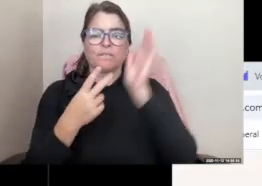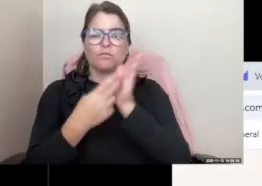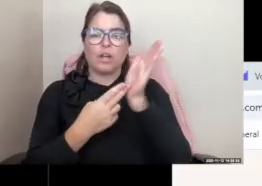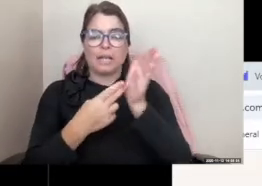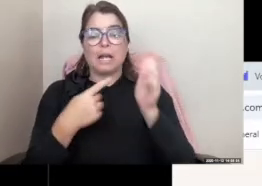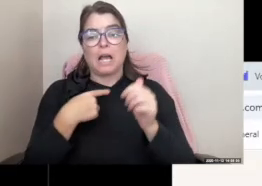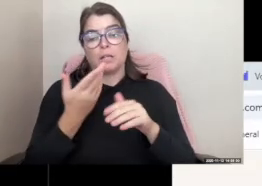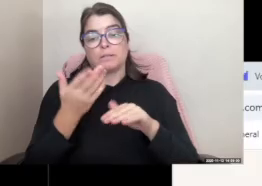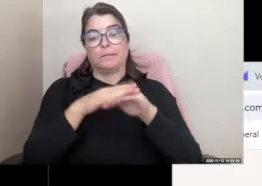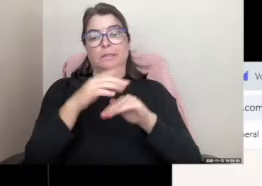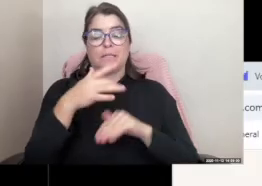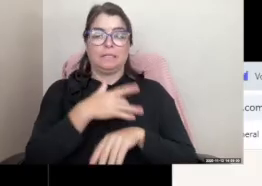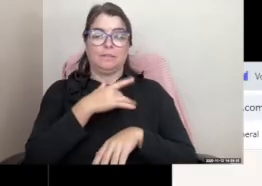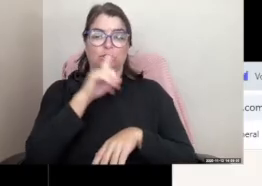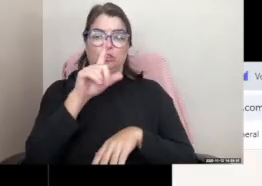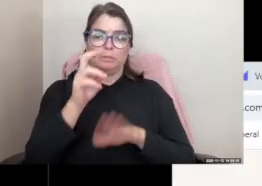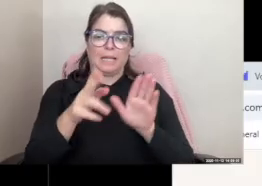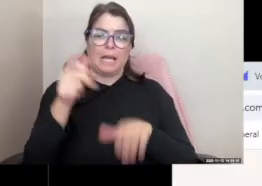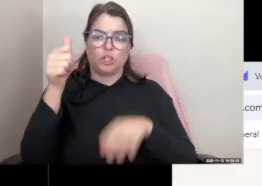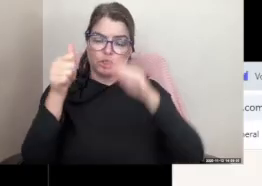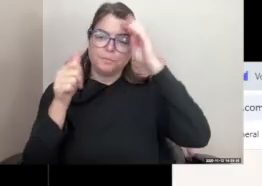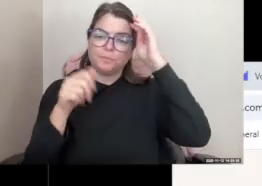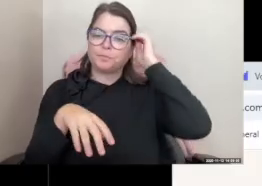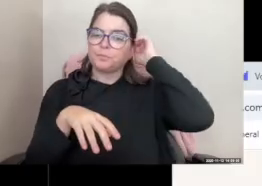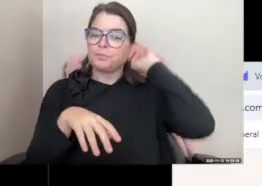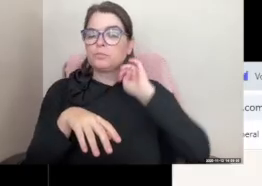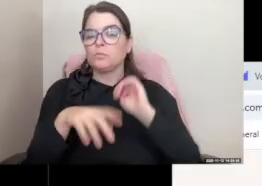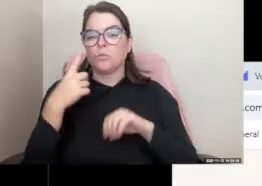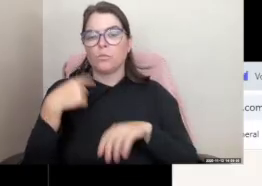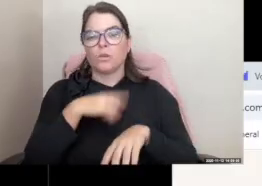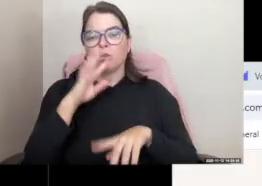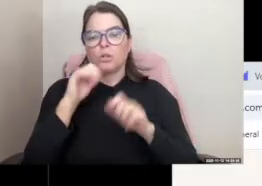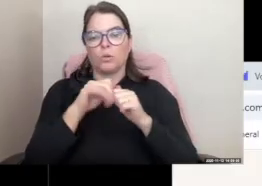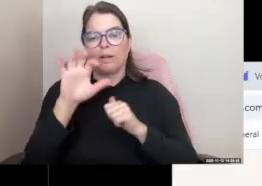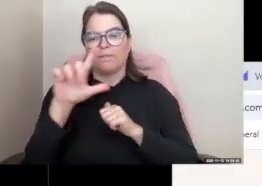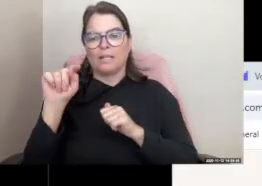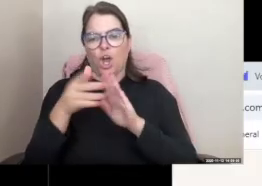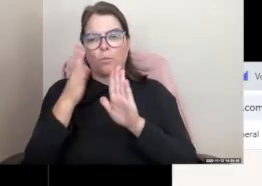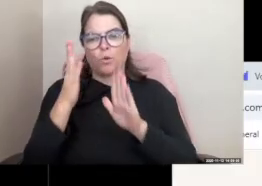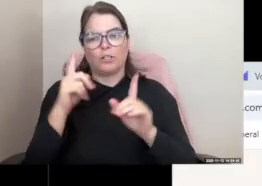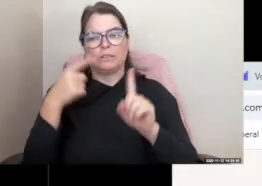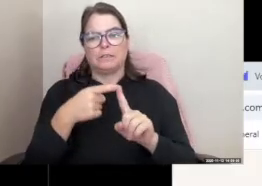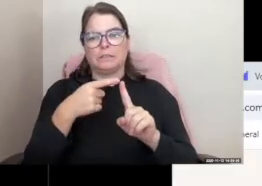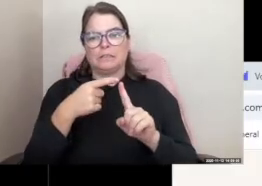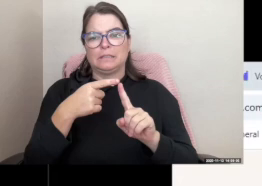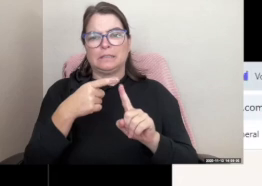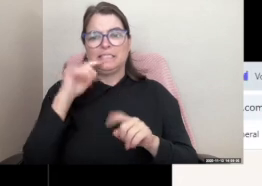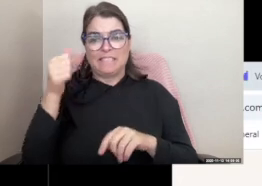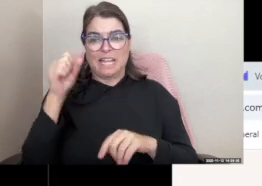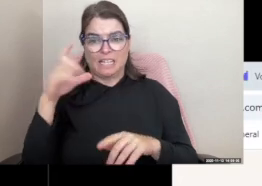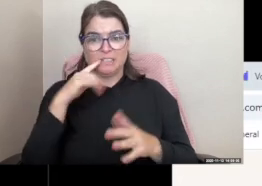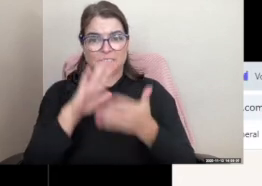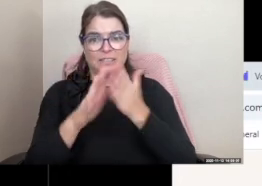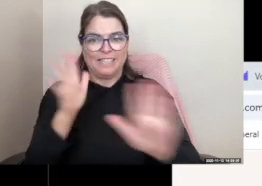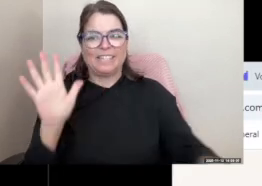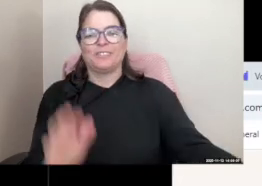So, okay, bottom line it, Matt, what do we need for a drayage set aside? How much? How much total each year? I mean, I would year? say